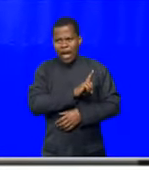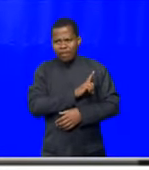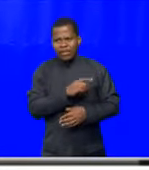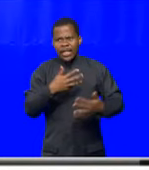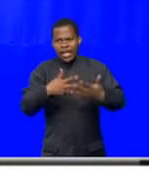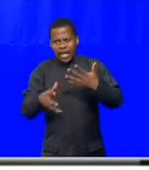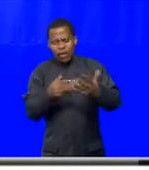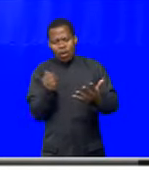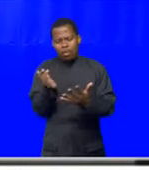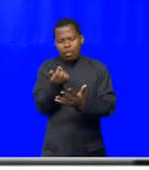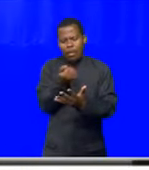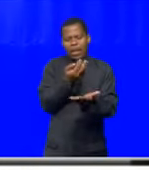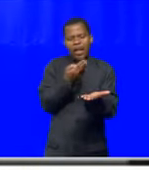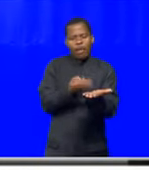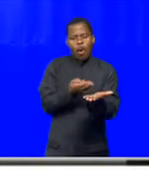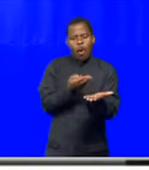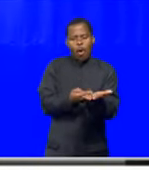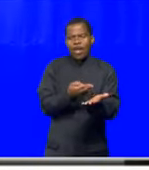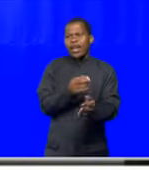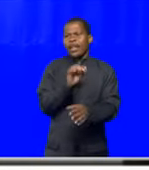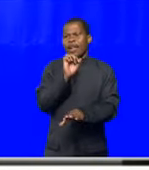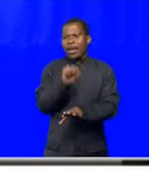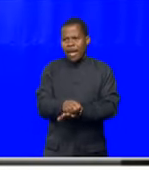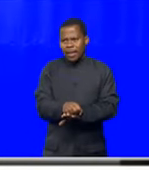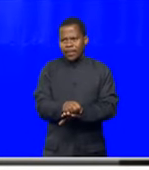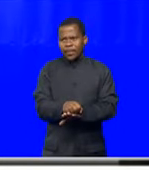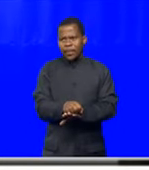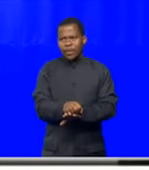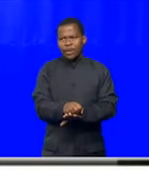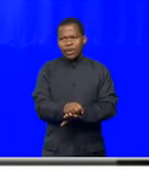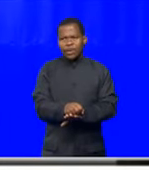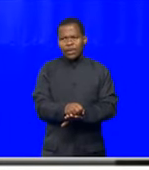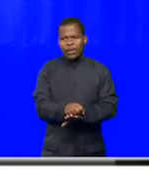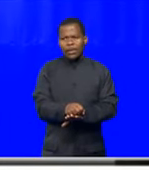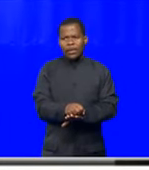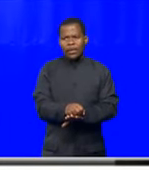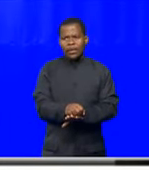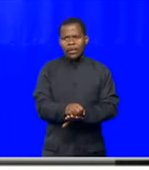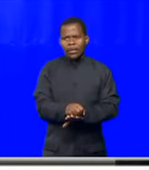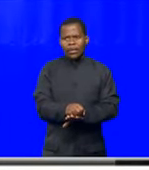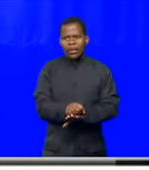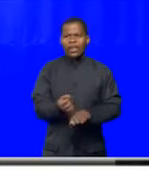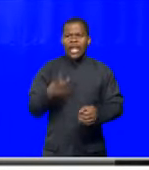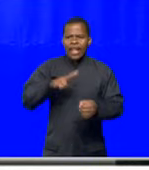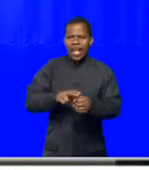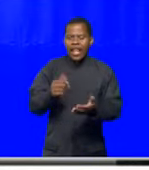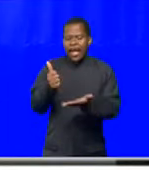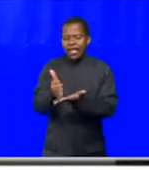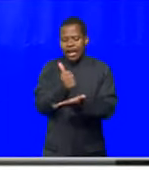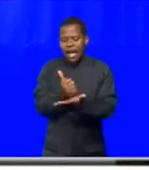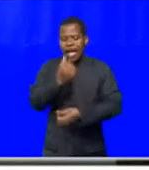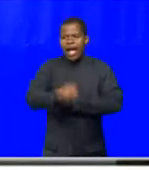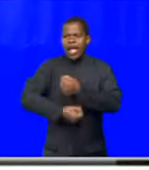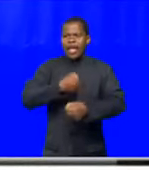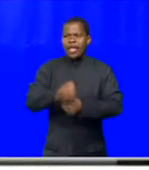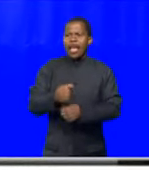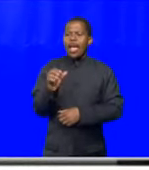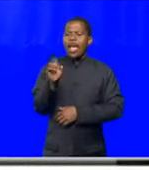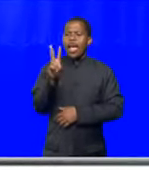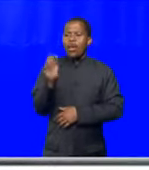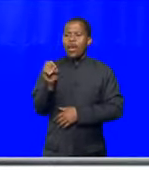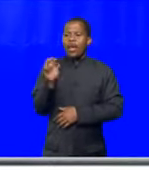made at the national level and on their contributions to the achievement of the 2030 Agenda for Sustainable